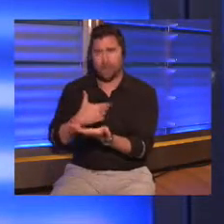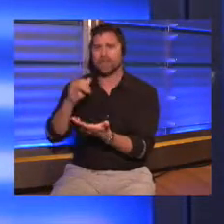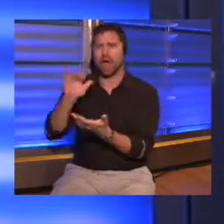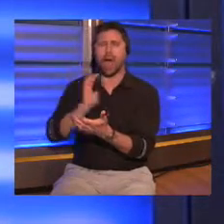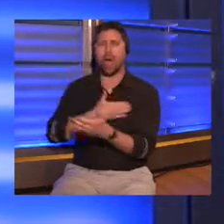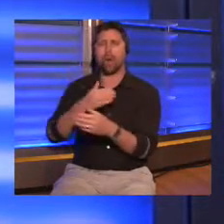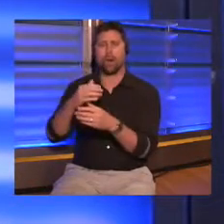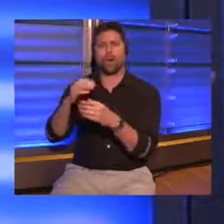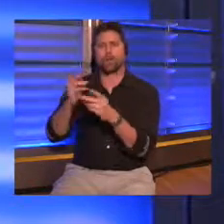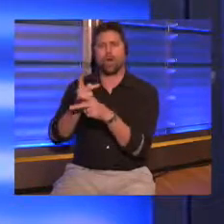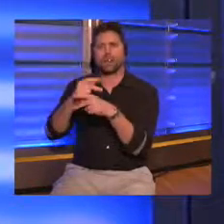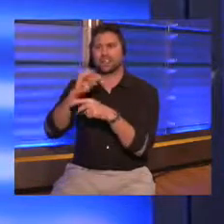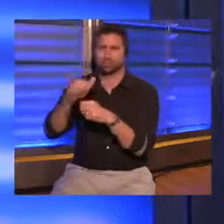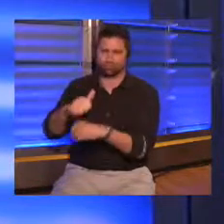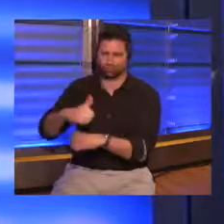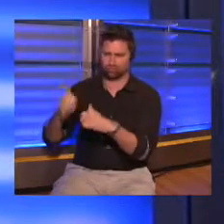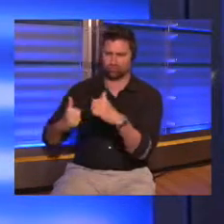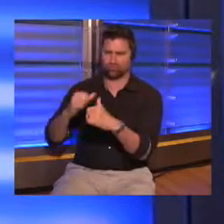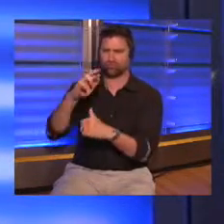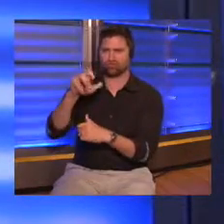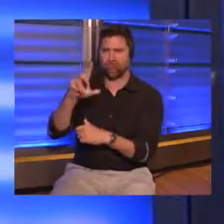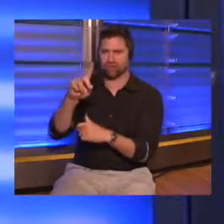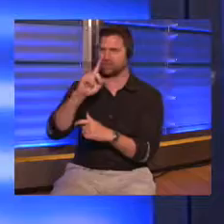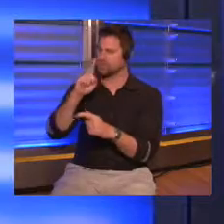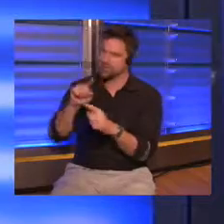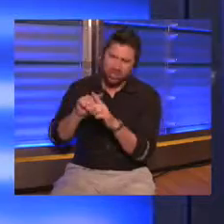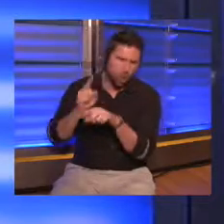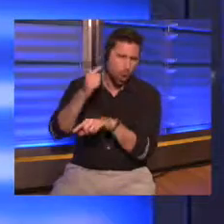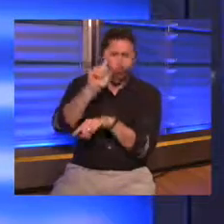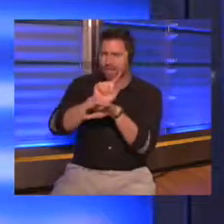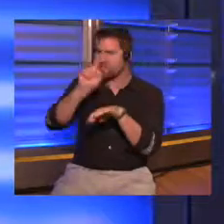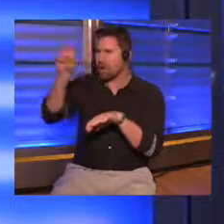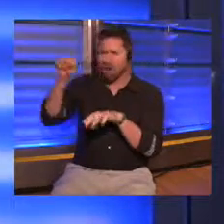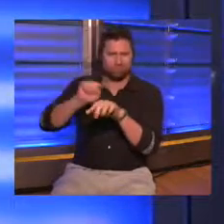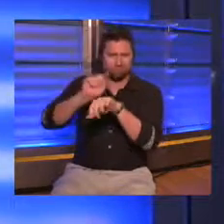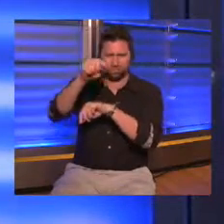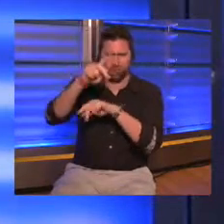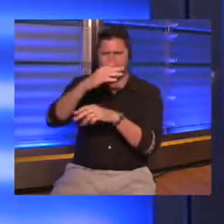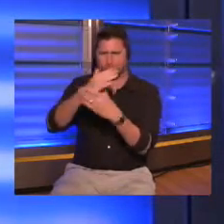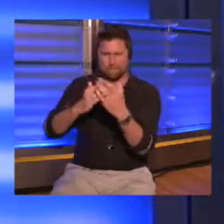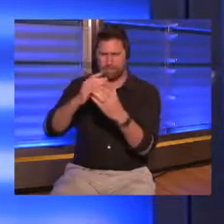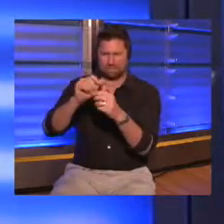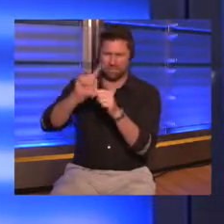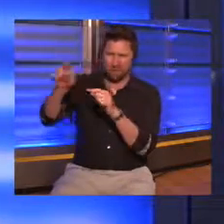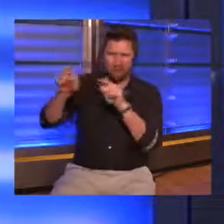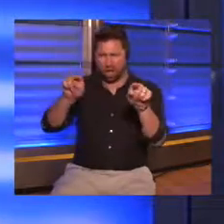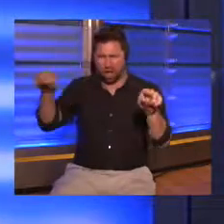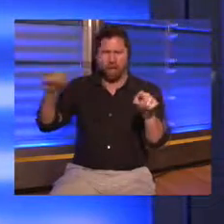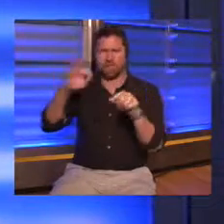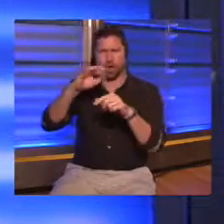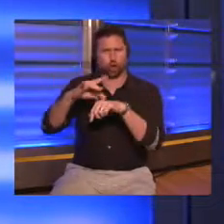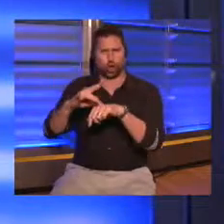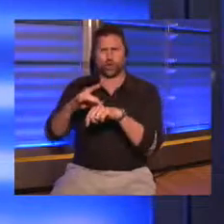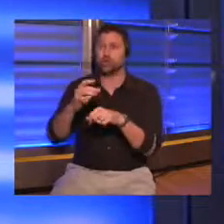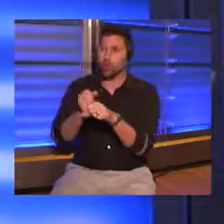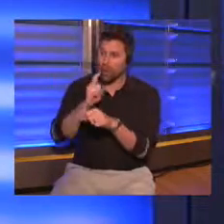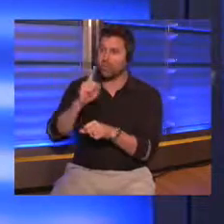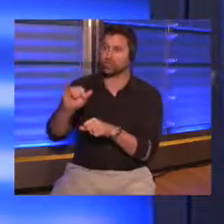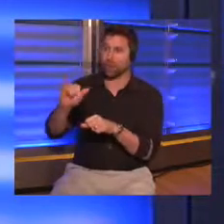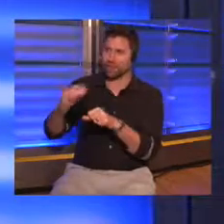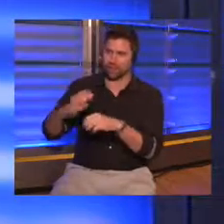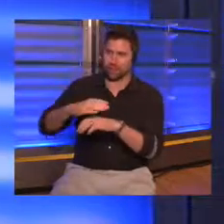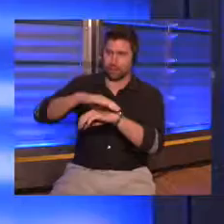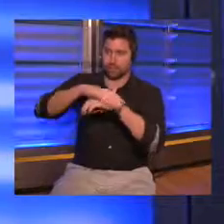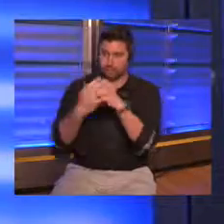rugged, and it's taken to the highest levels on Earth. So for our product, we got to make sure that the barrier properties are